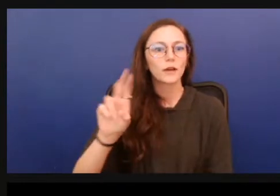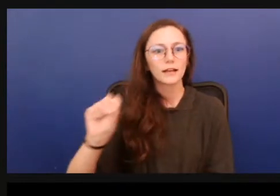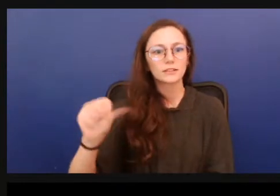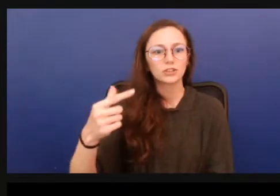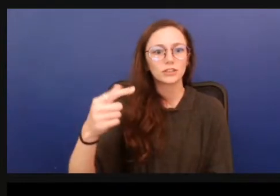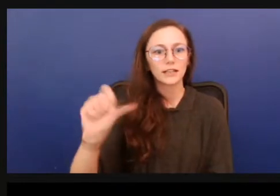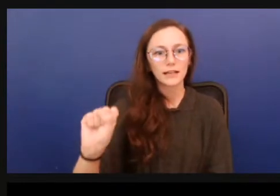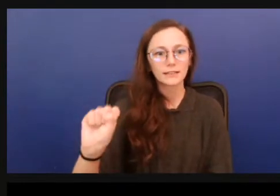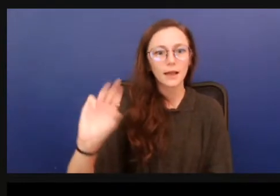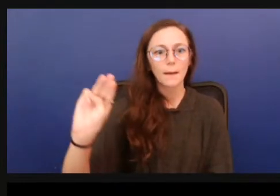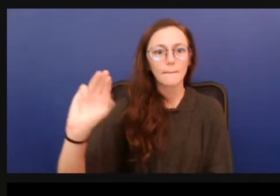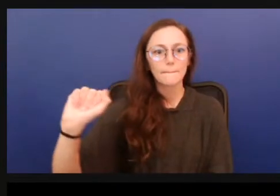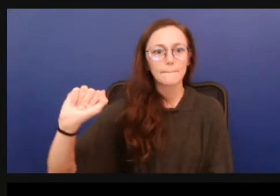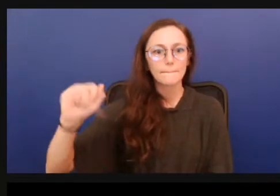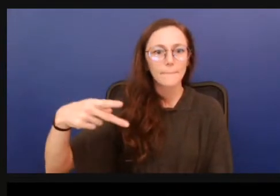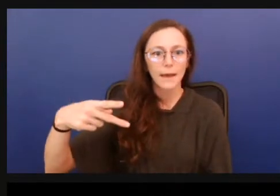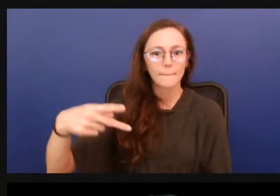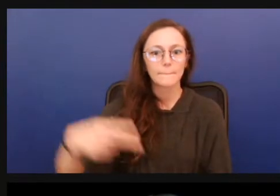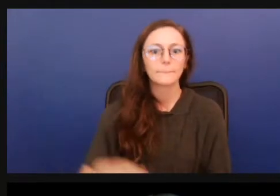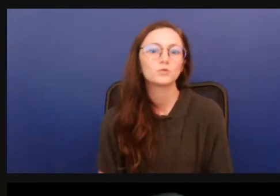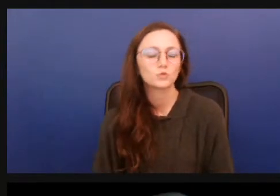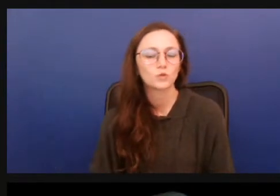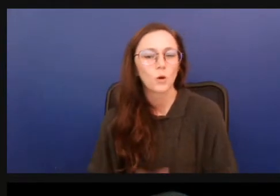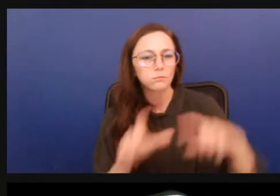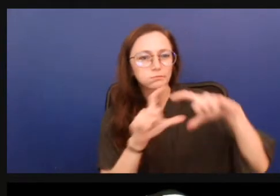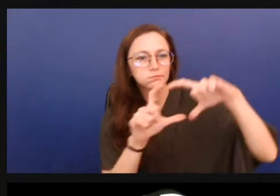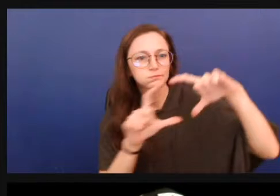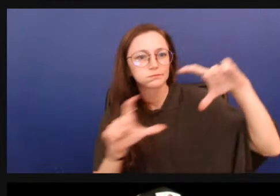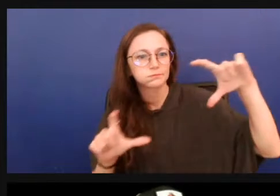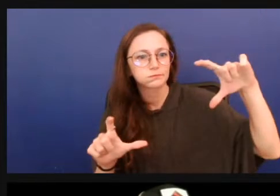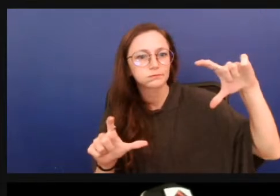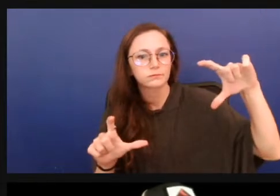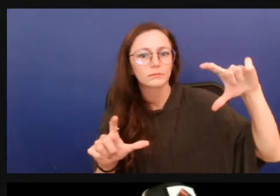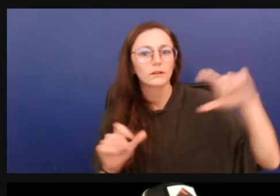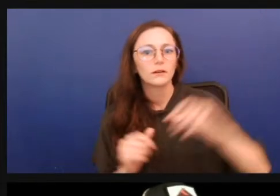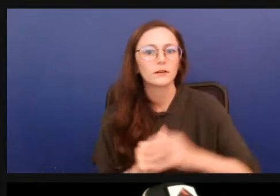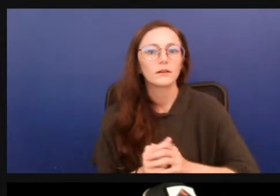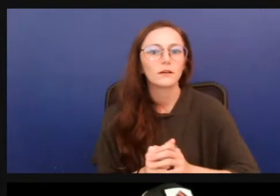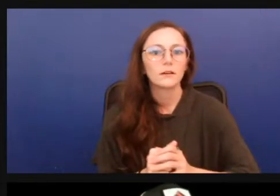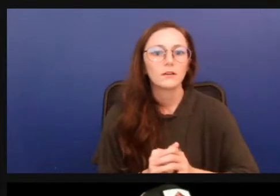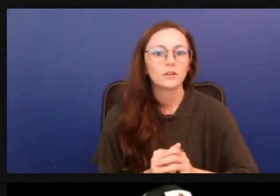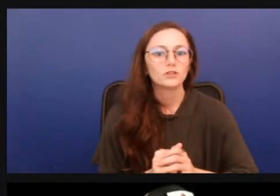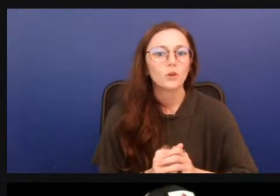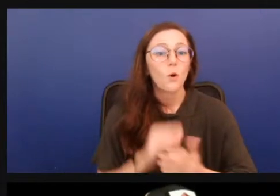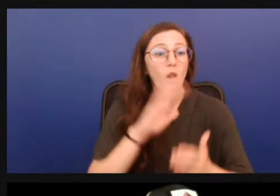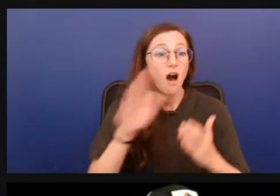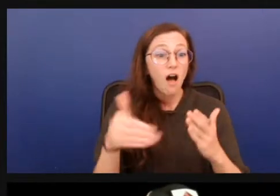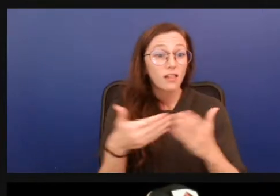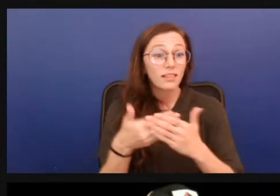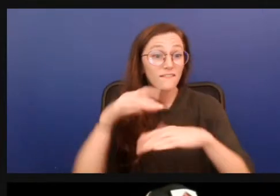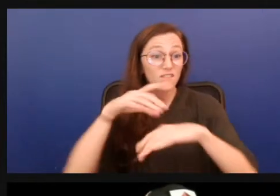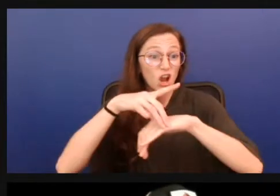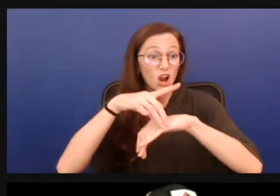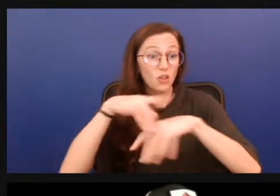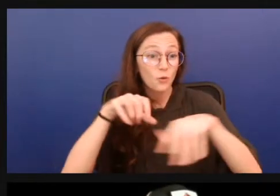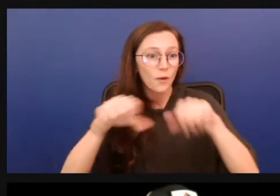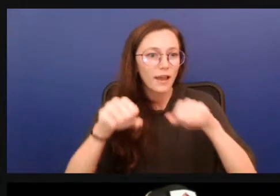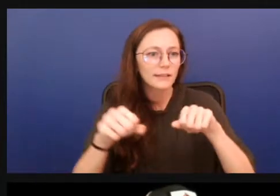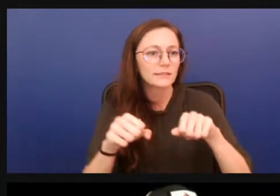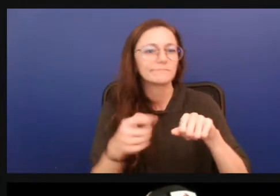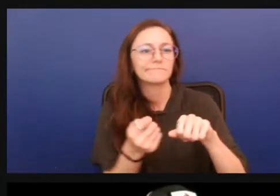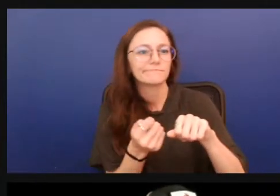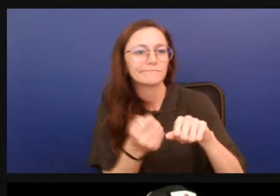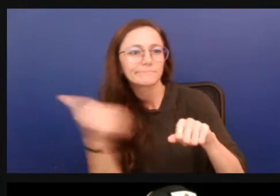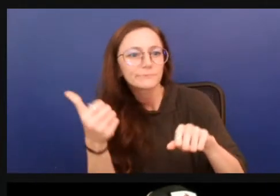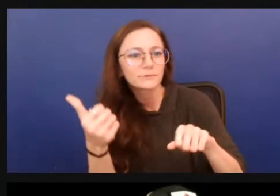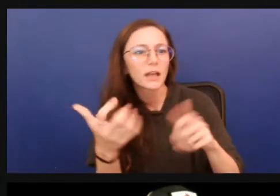in the northwest and B here in the southeast. I've filtered out all the deep earthquakes because I want to know what's happening with the shallow earthquakes